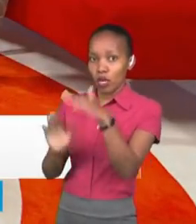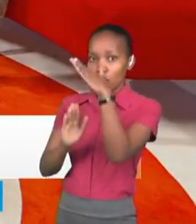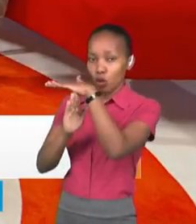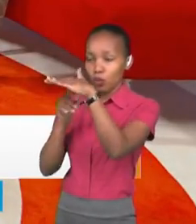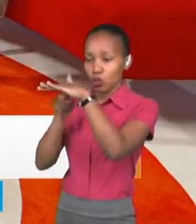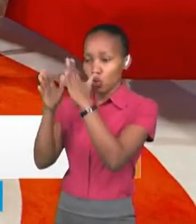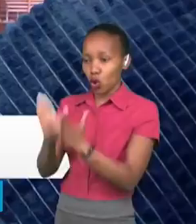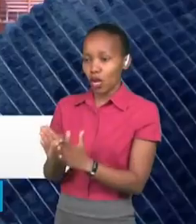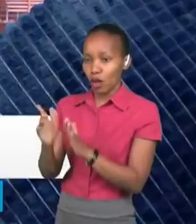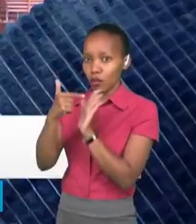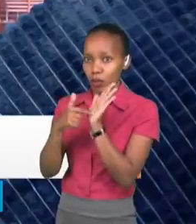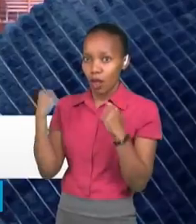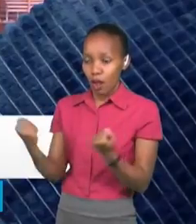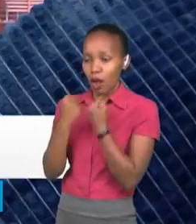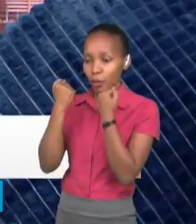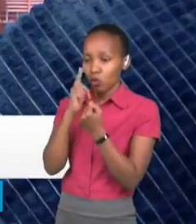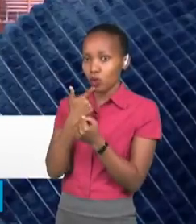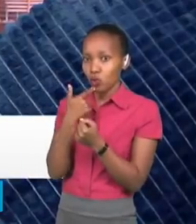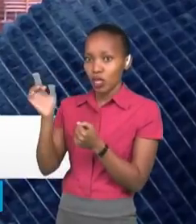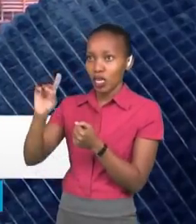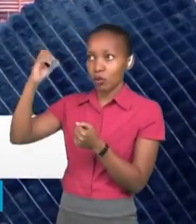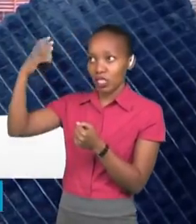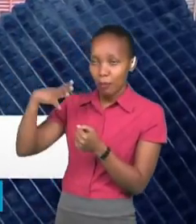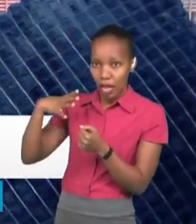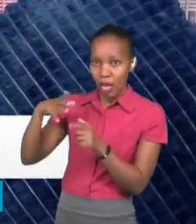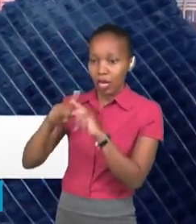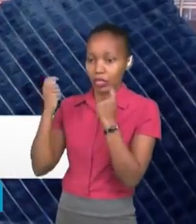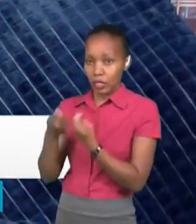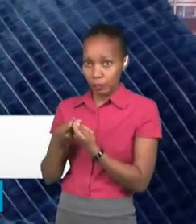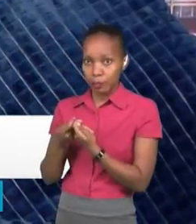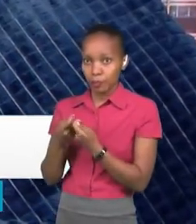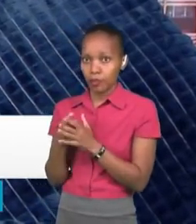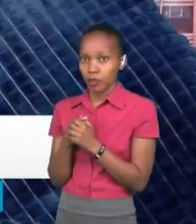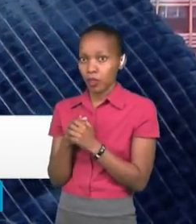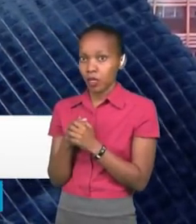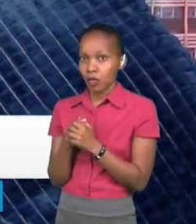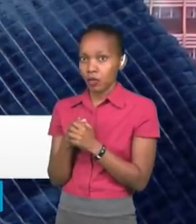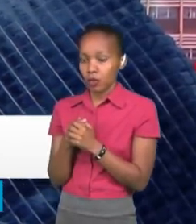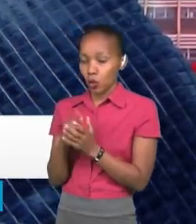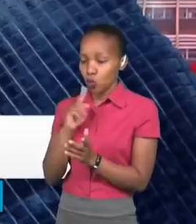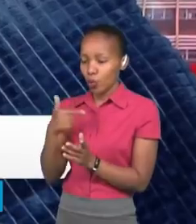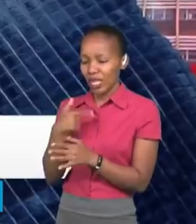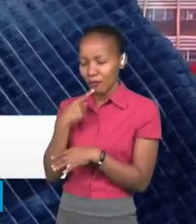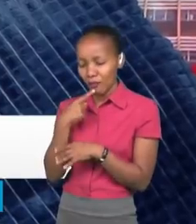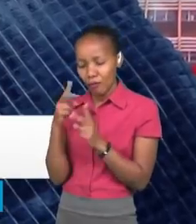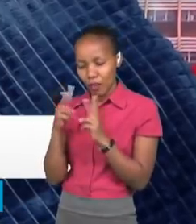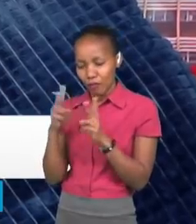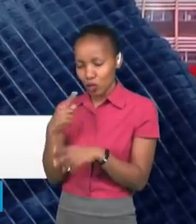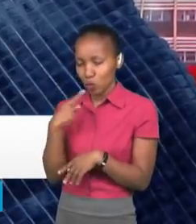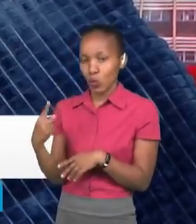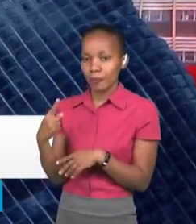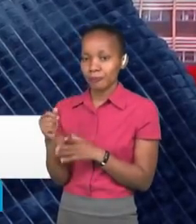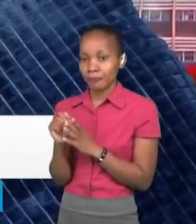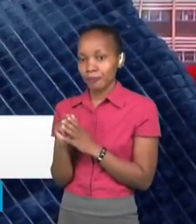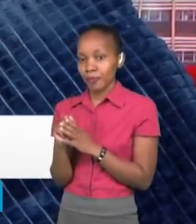of the league happens to be in the Nairobi Stima league. So I'm sure that they're going